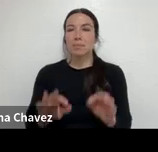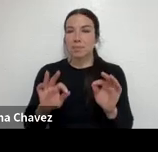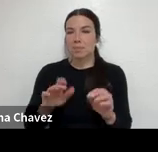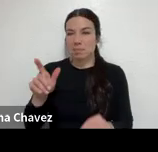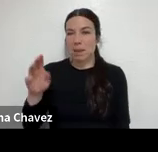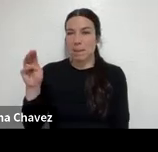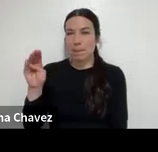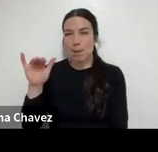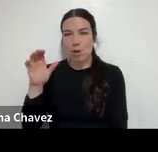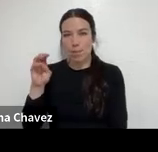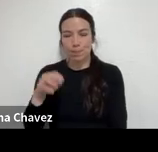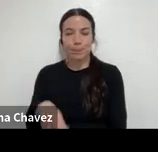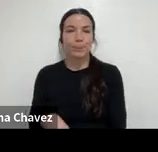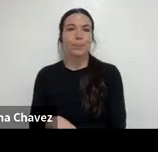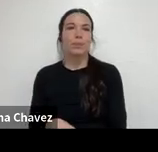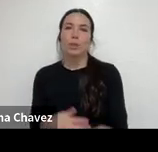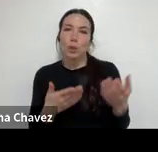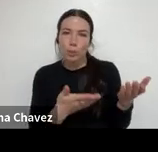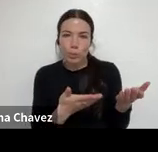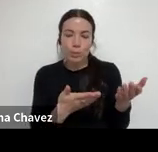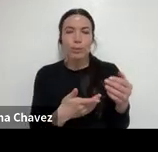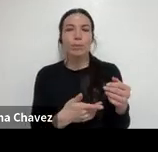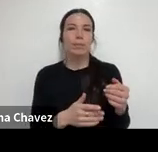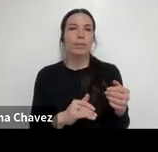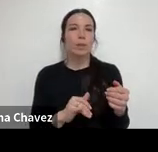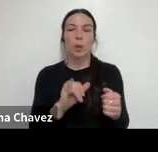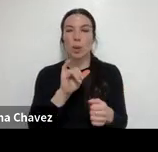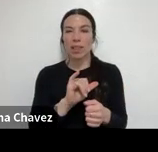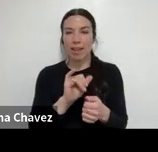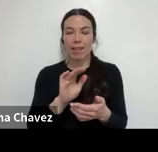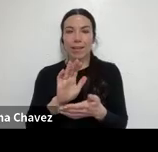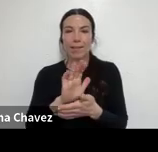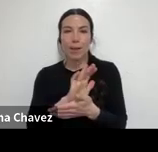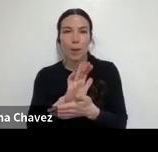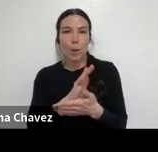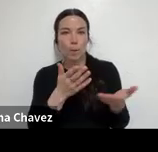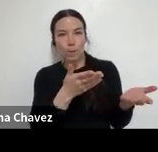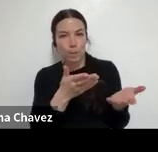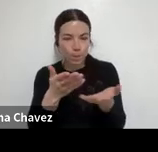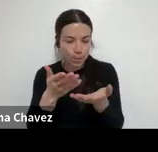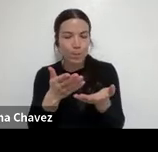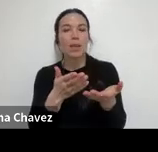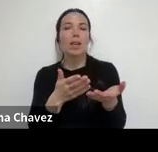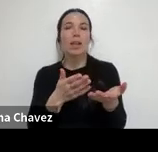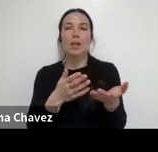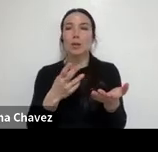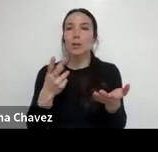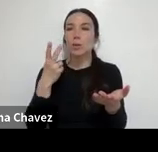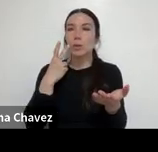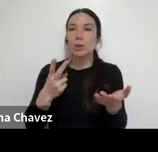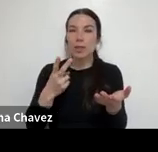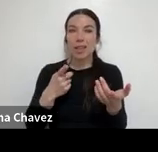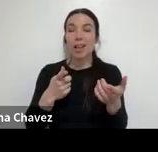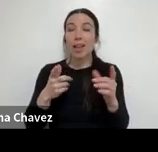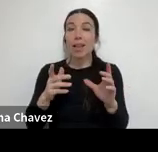Okay, as you can see, as you will have seen in the little video, the